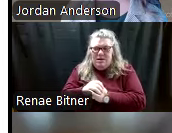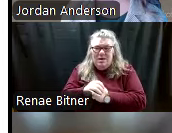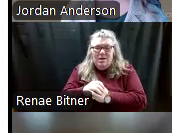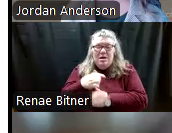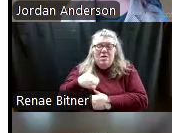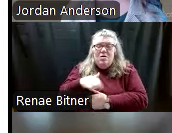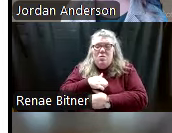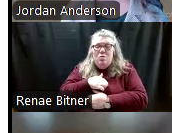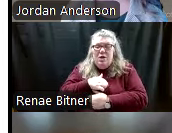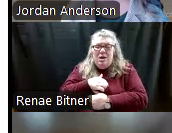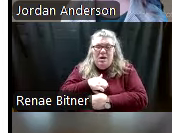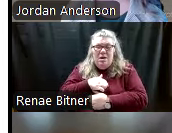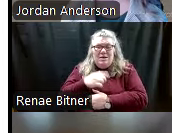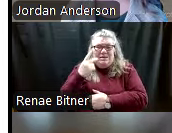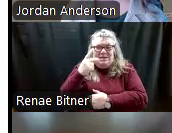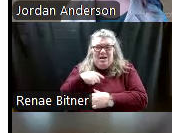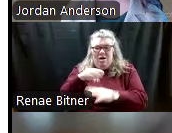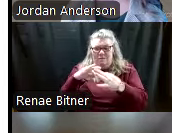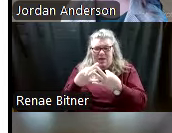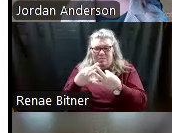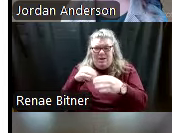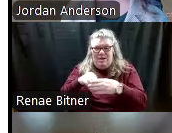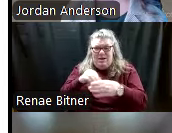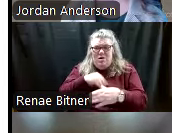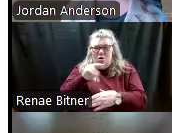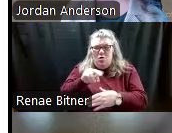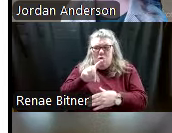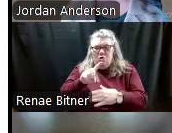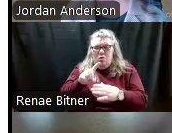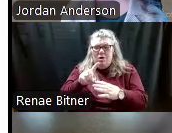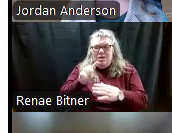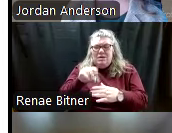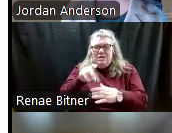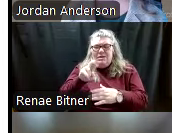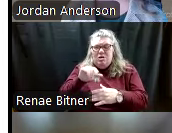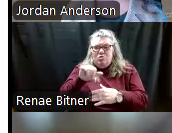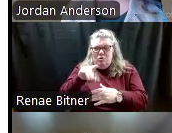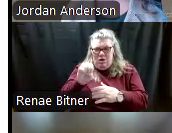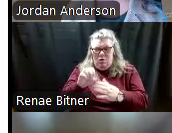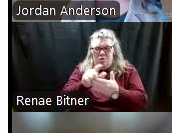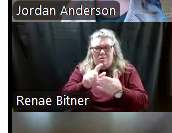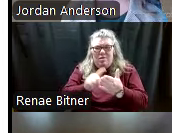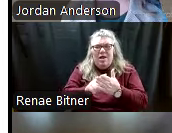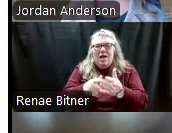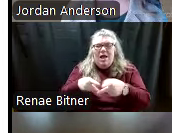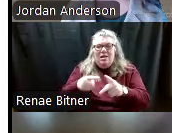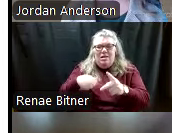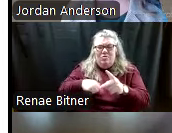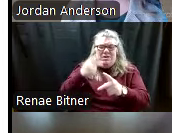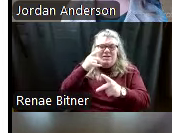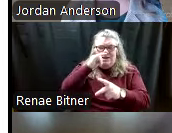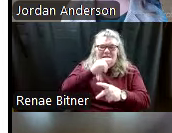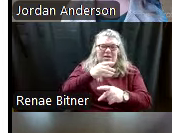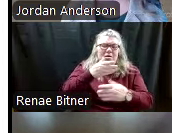We are seeing our families in our North Dakota Century Code. We are given the allowance to see our kids birth